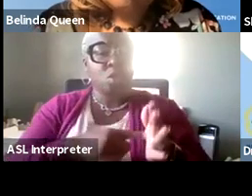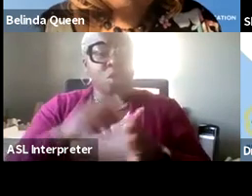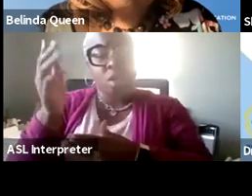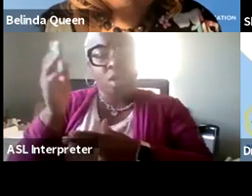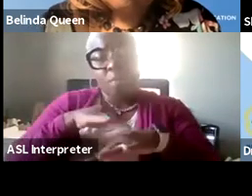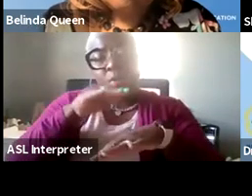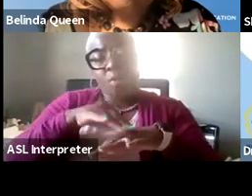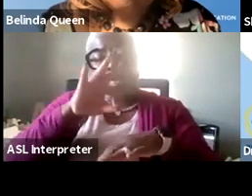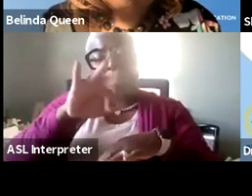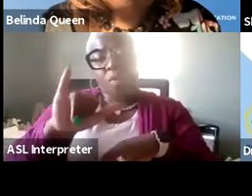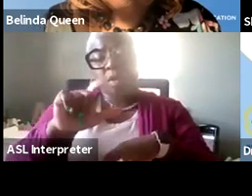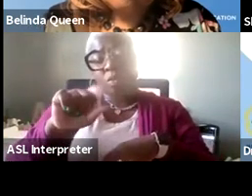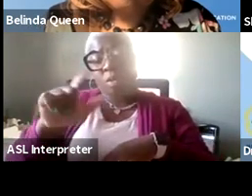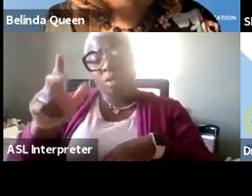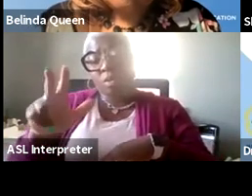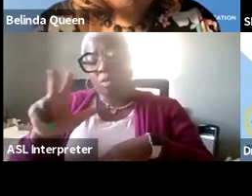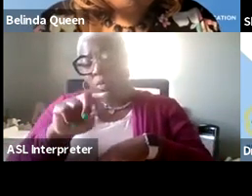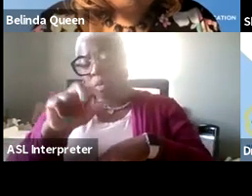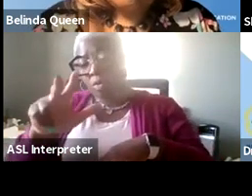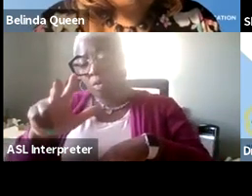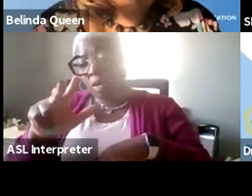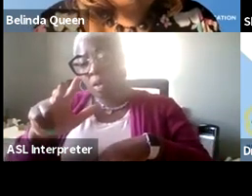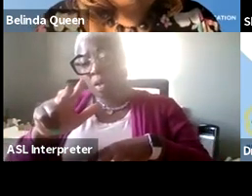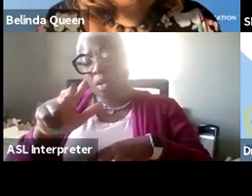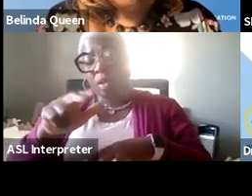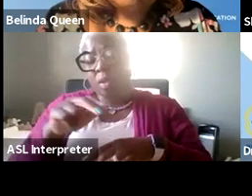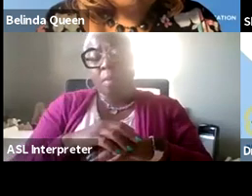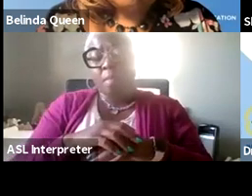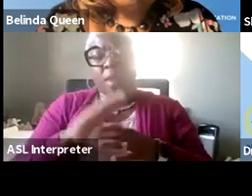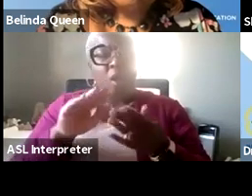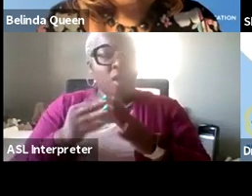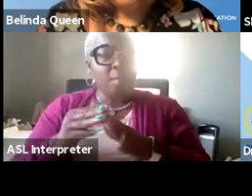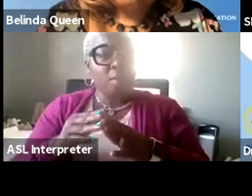proposed FY23-28 capital budget. Our